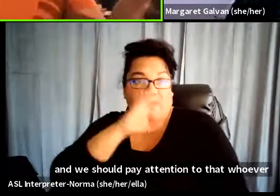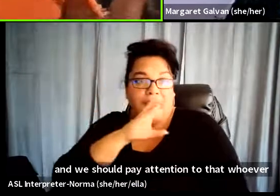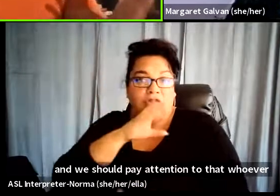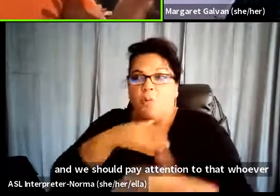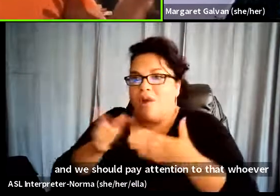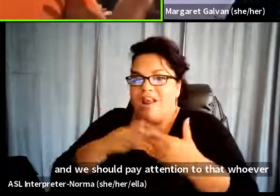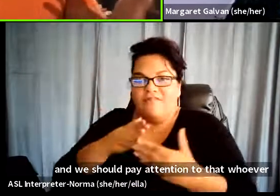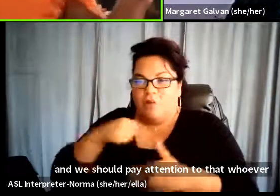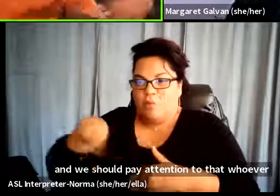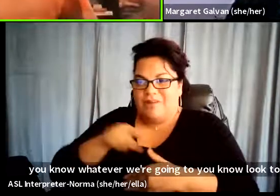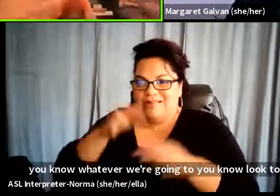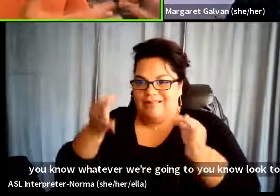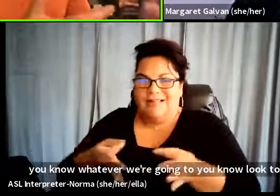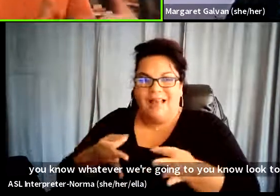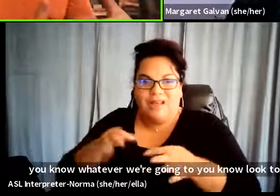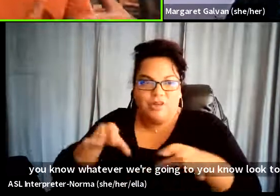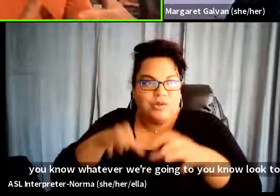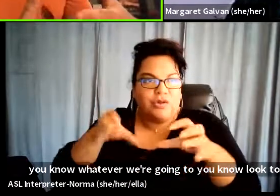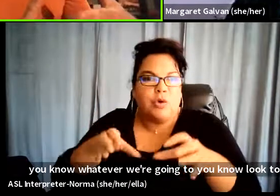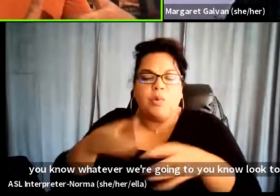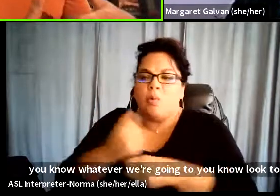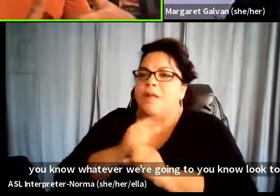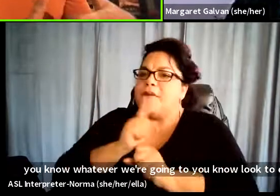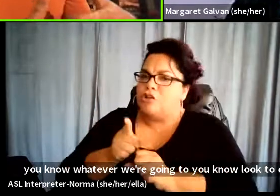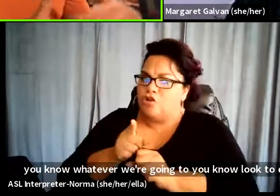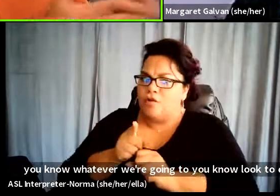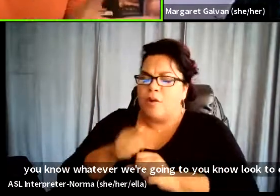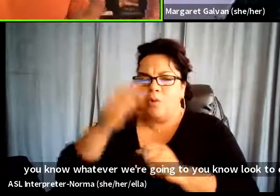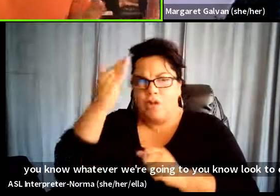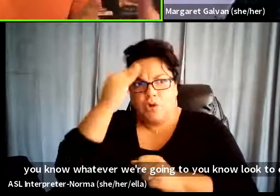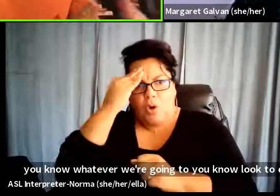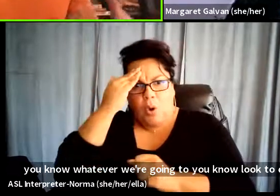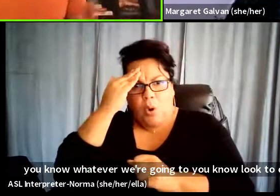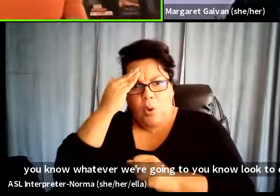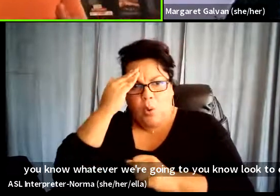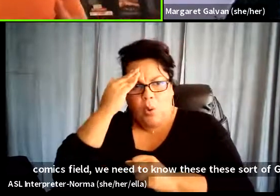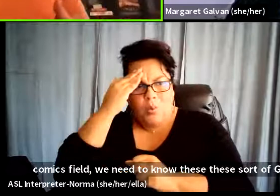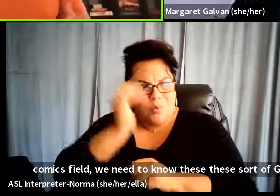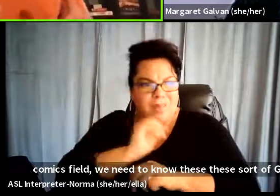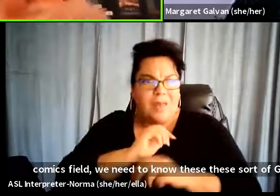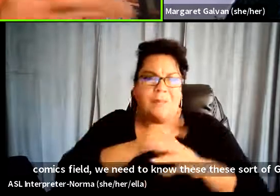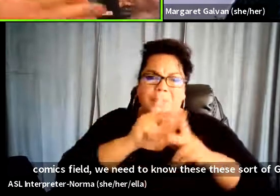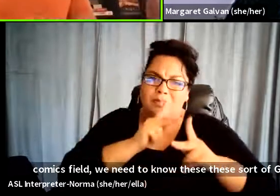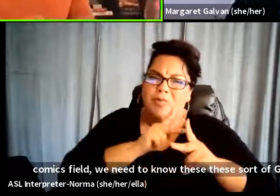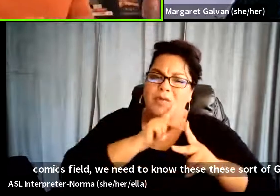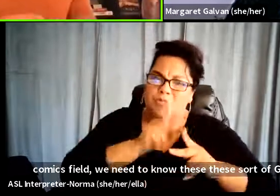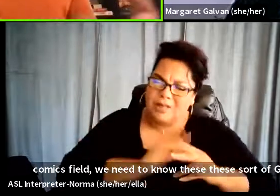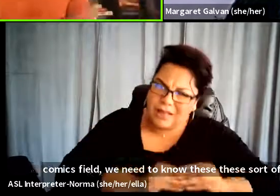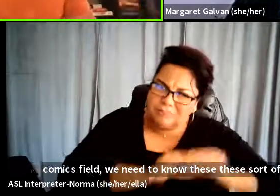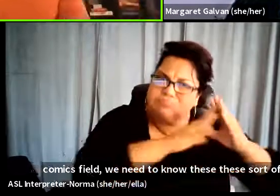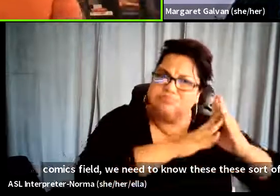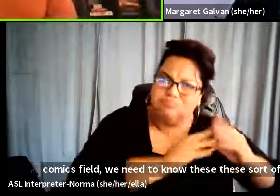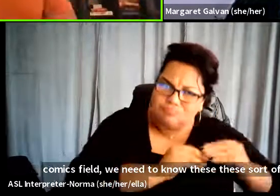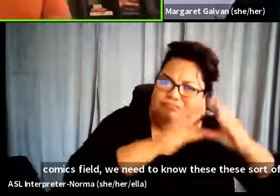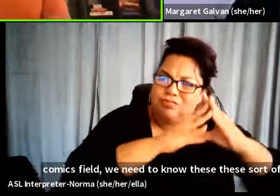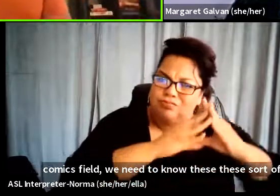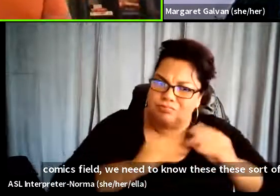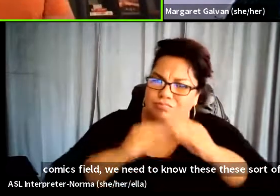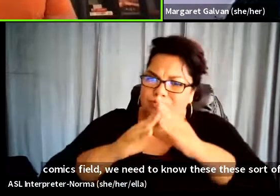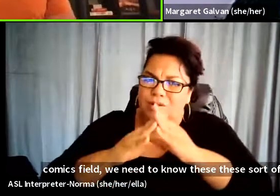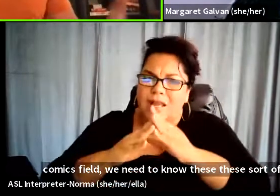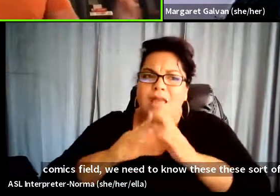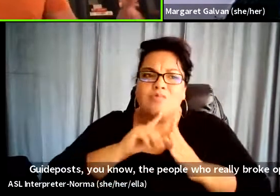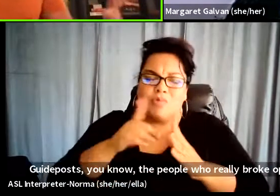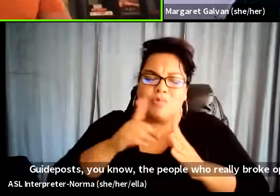in comics field, we need to know these, these sort of guideposts, you know, the people who really broke open doors, um, that